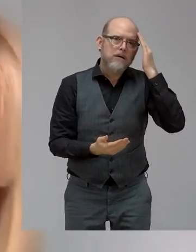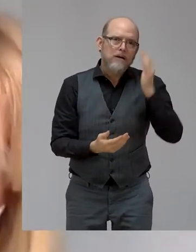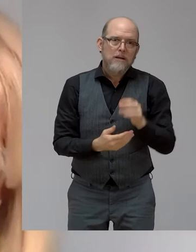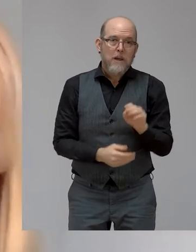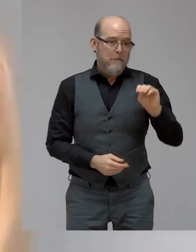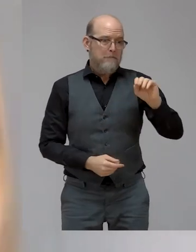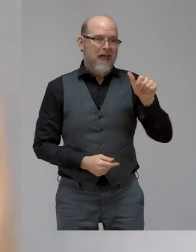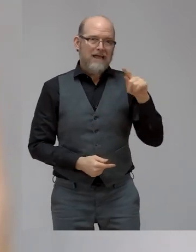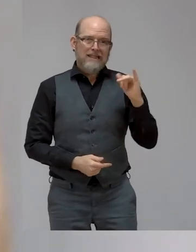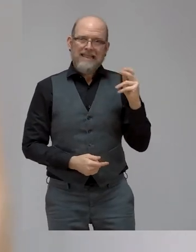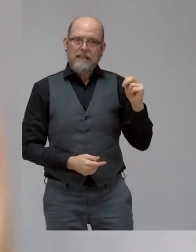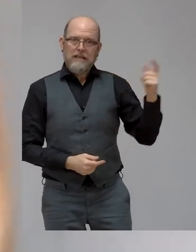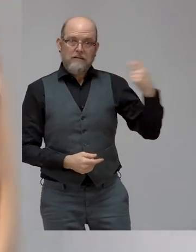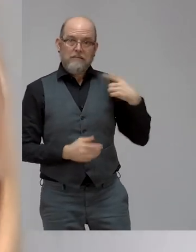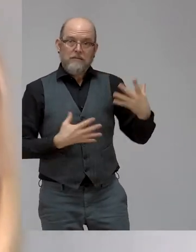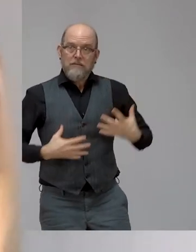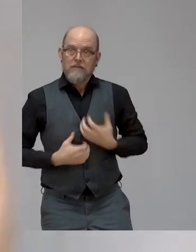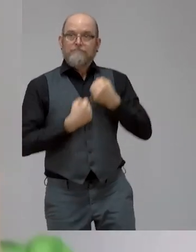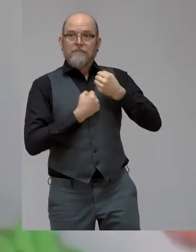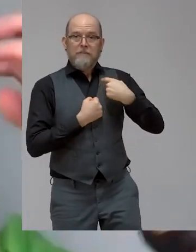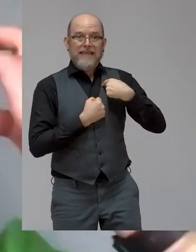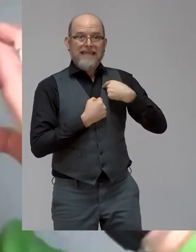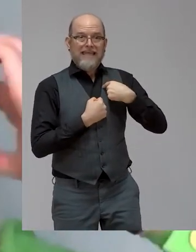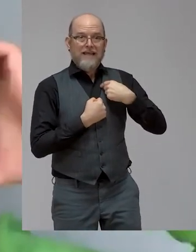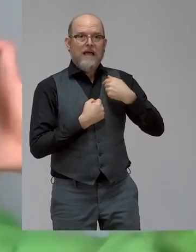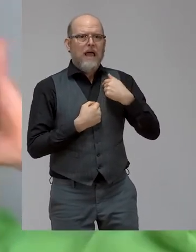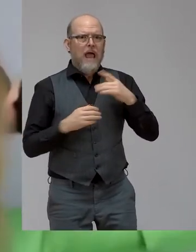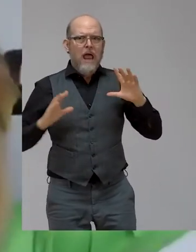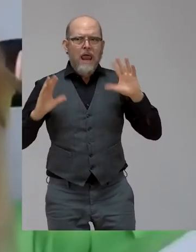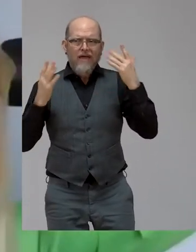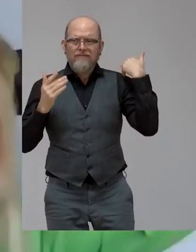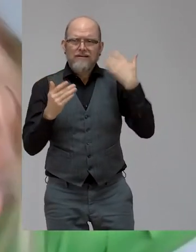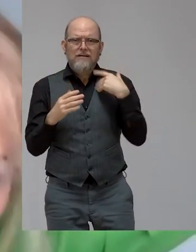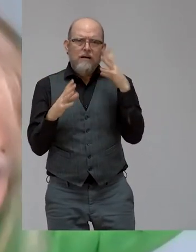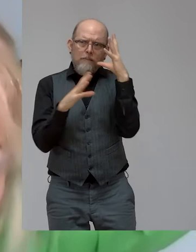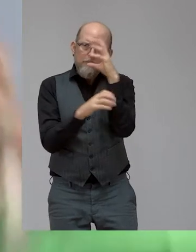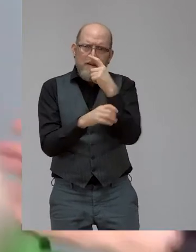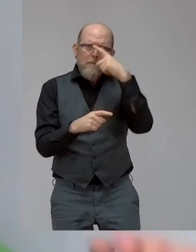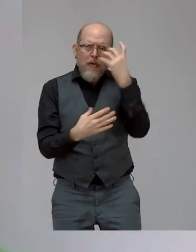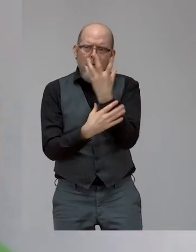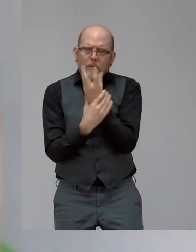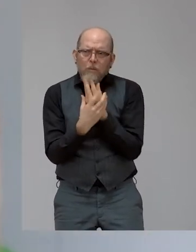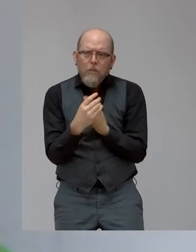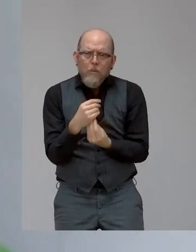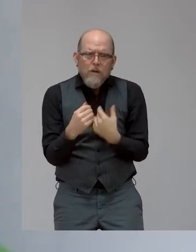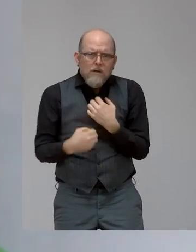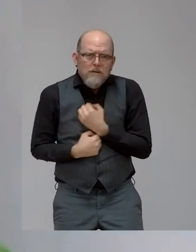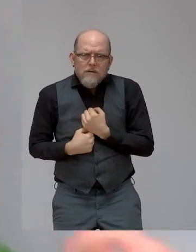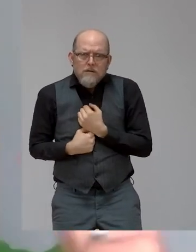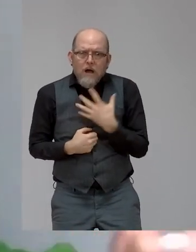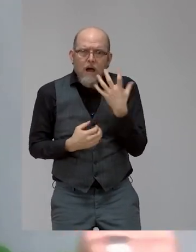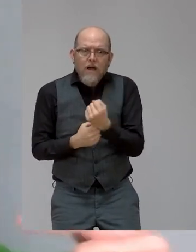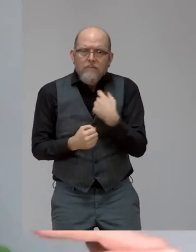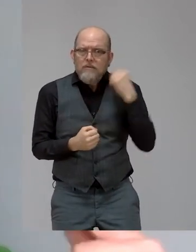been very dark moments in making dreams happen. And I'm pulling my hair back, for those of you who don't notice, and I'm wearing a pair of